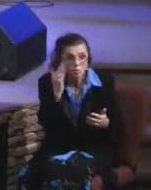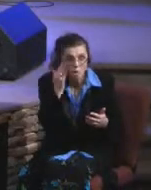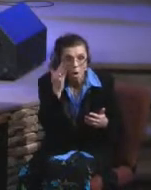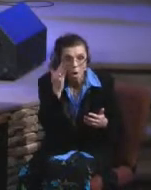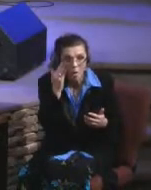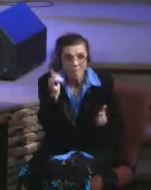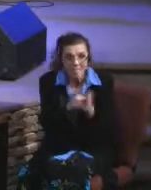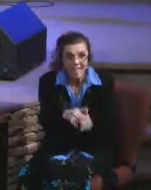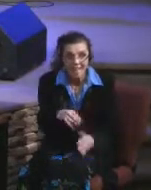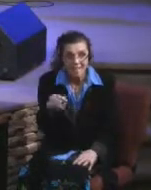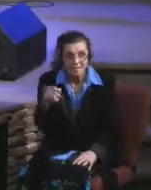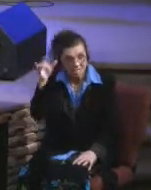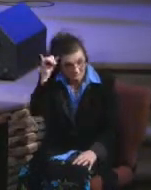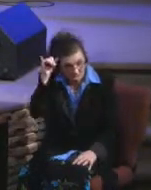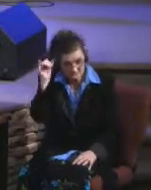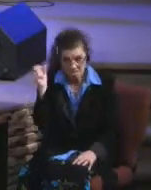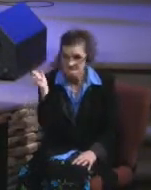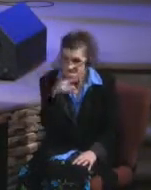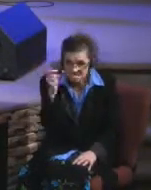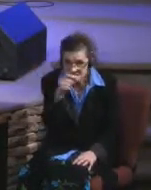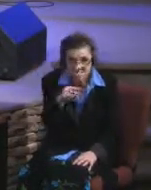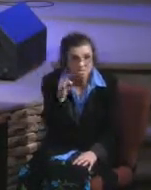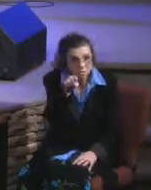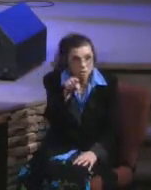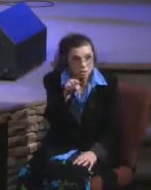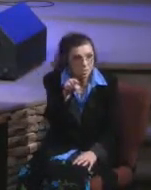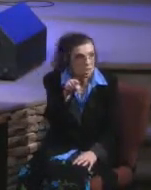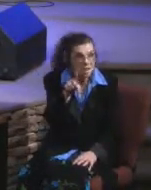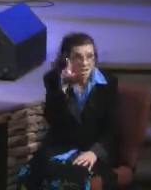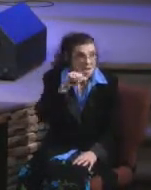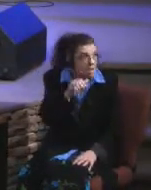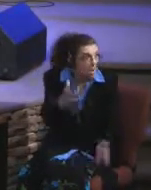that Satan is lying to you, because he does not want to see God